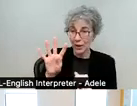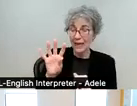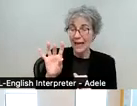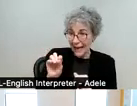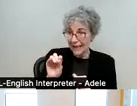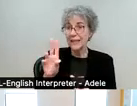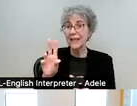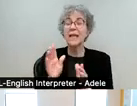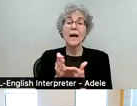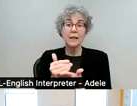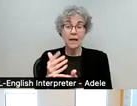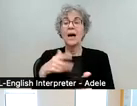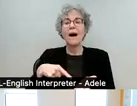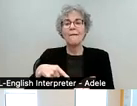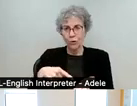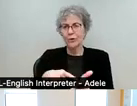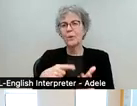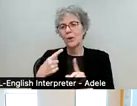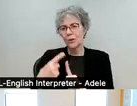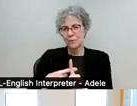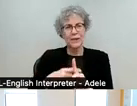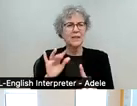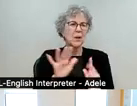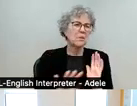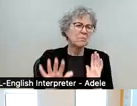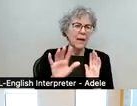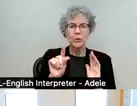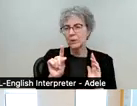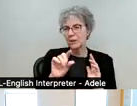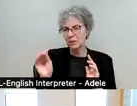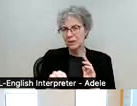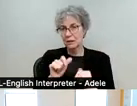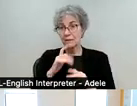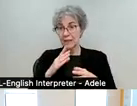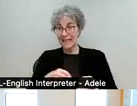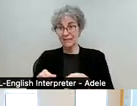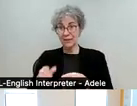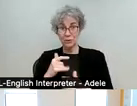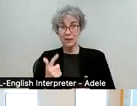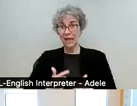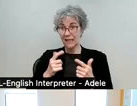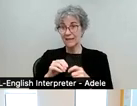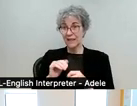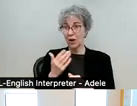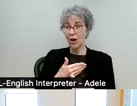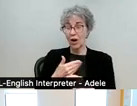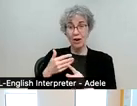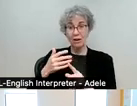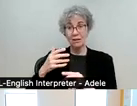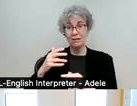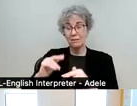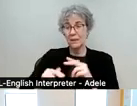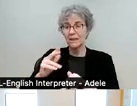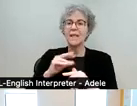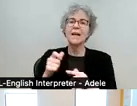And this, the third bullet point here, we talk about 20% of the individuals that live in our rental building will be individuals